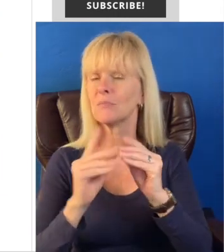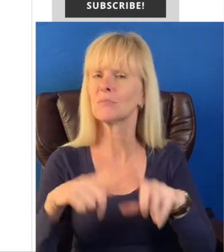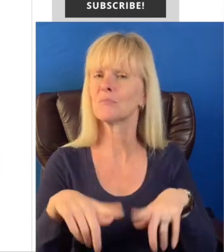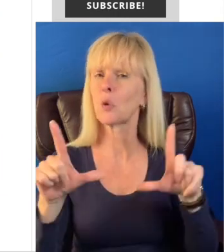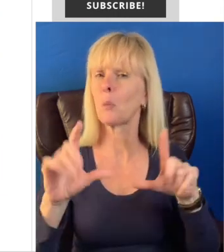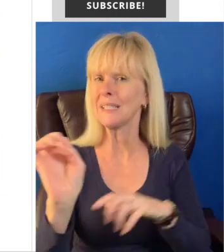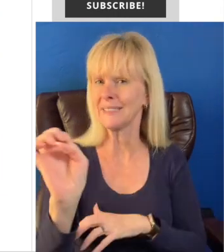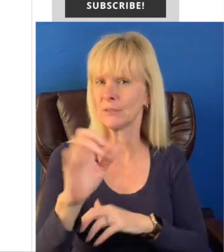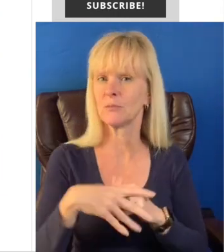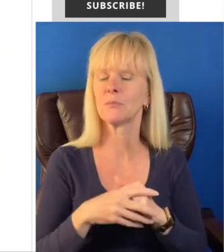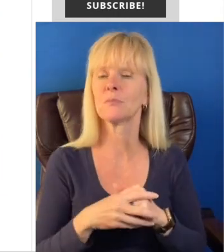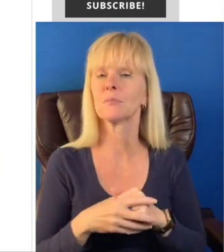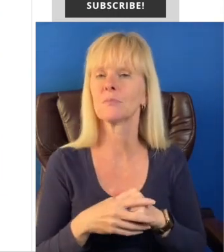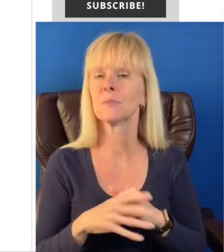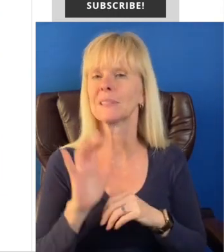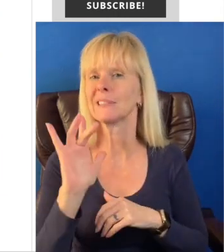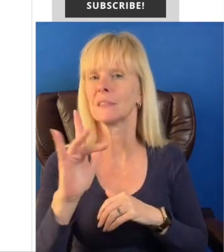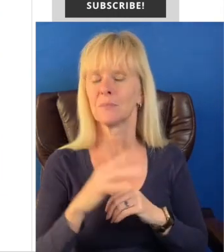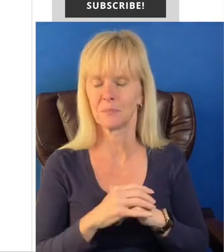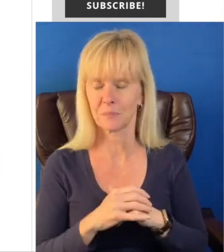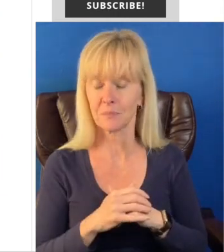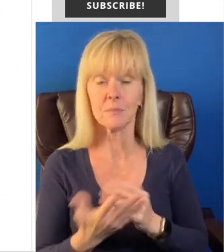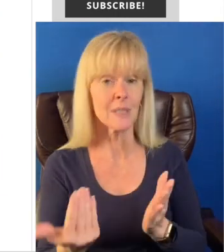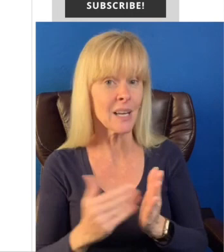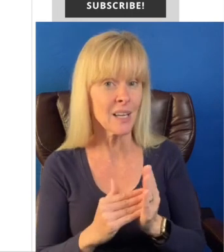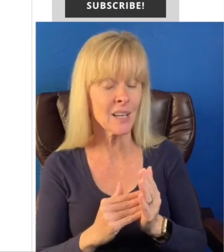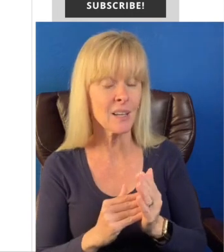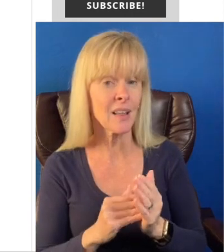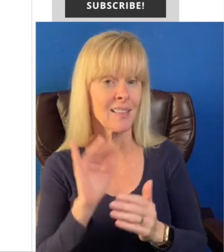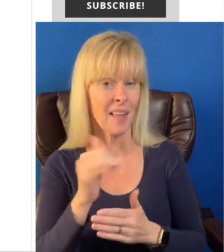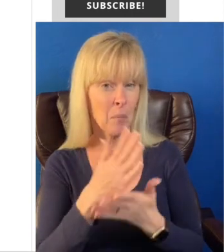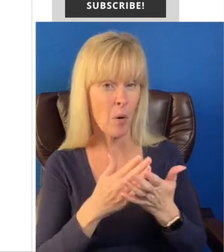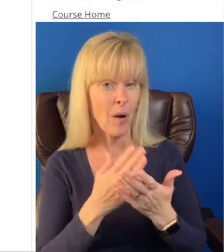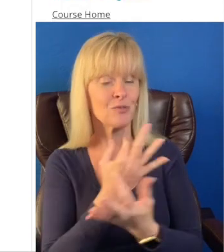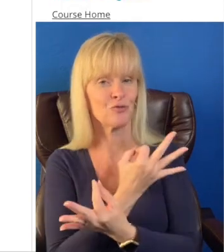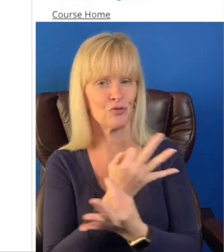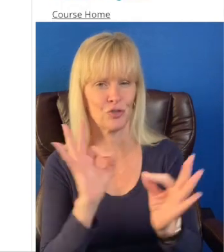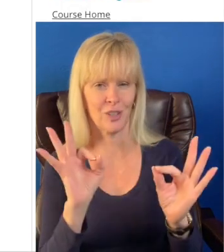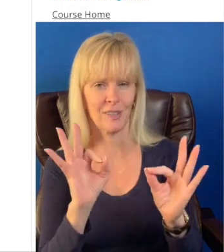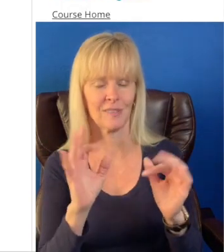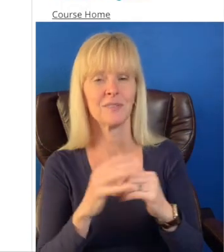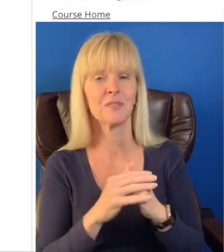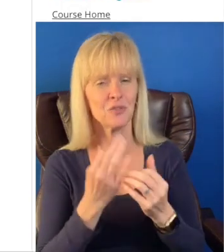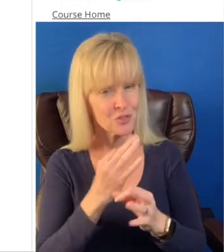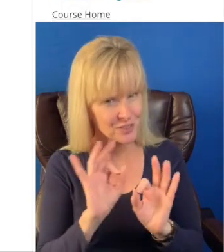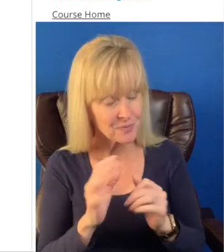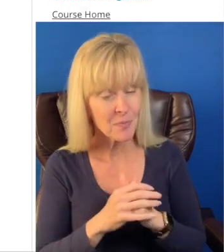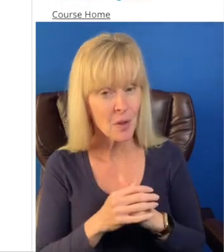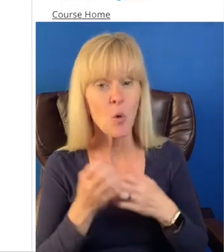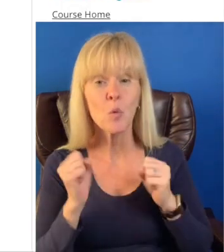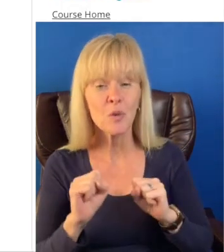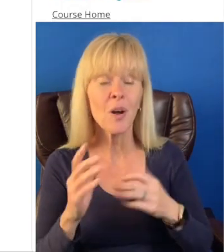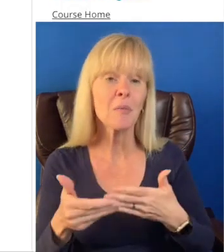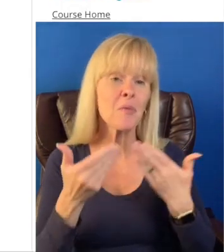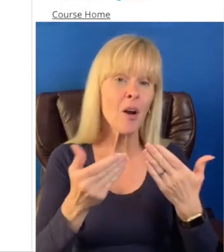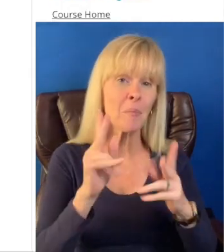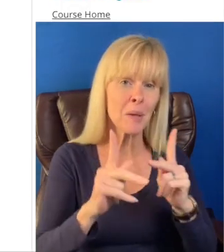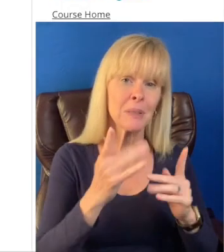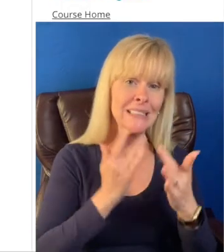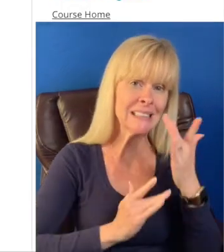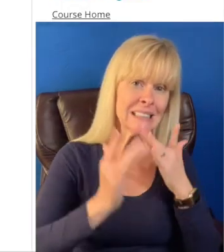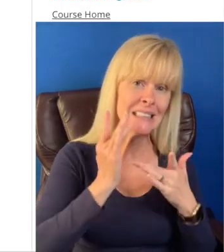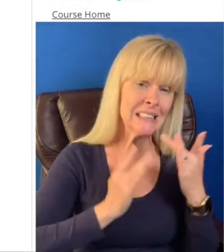I'm going to click on Easter. And again, all of this part is free. We do try to provide for those who do not